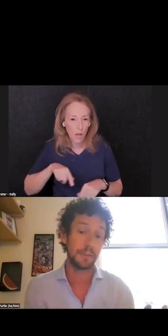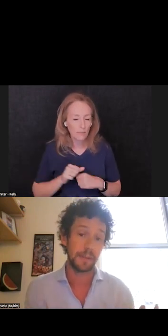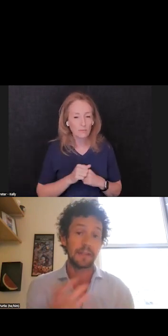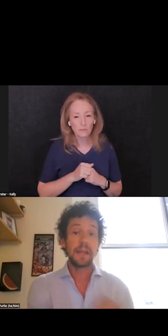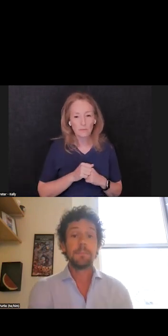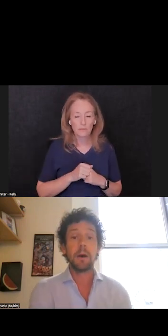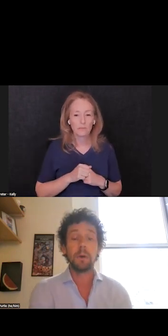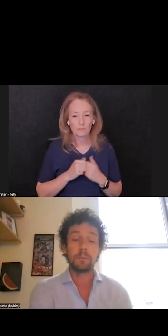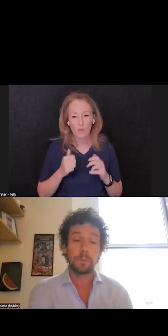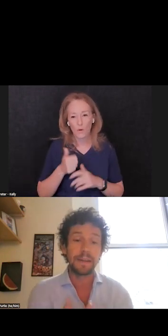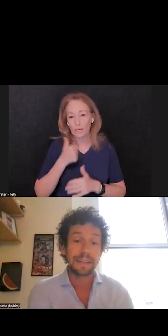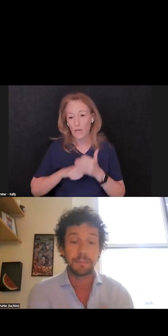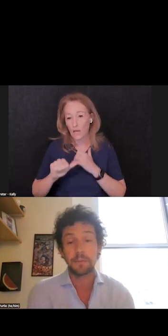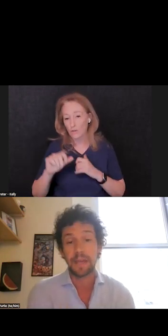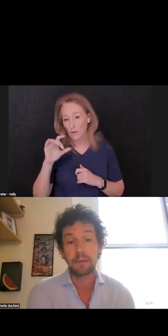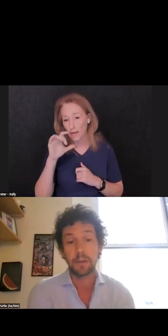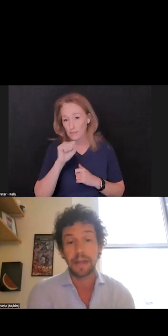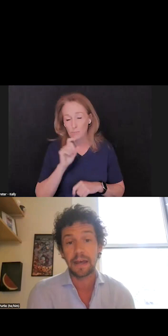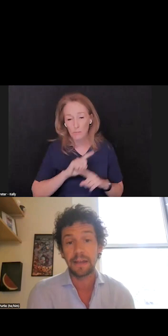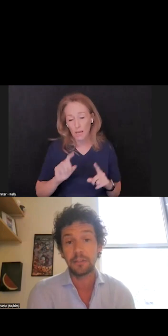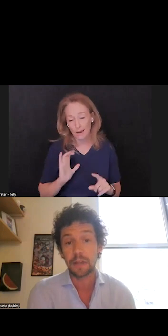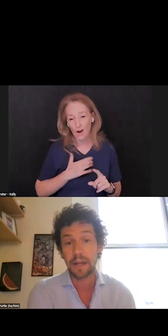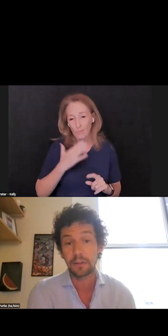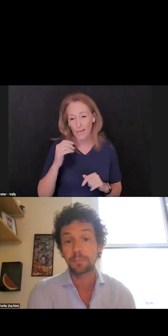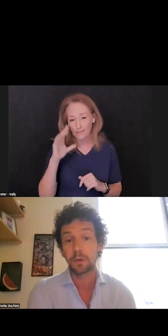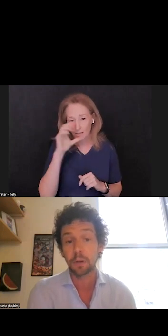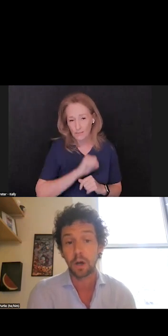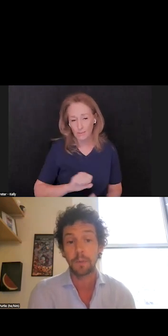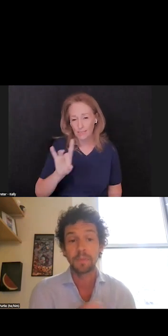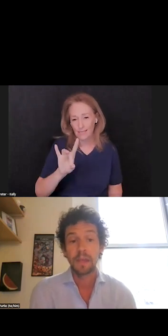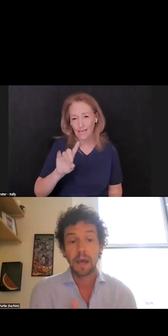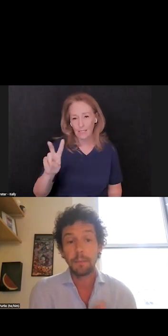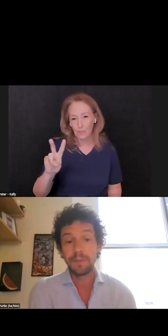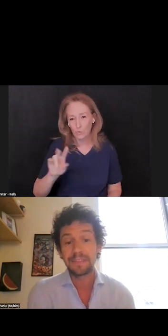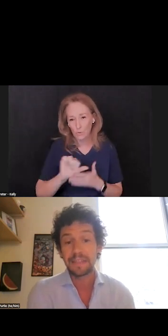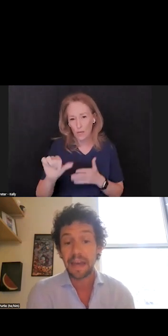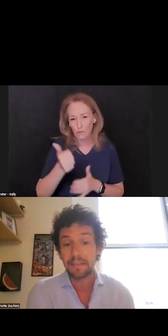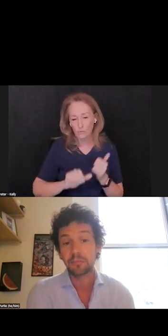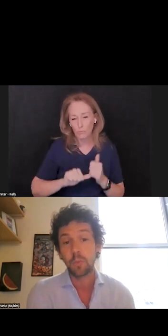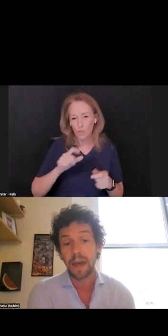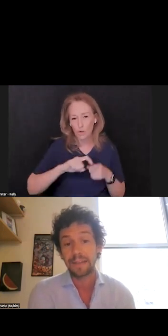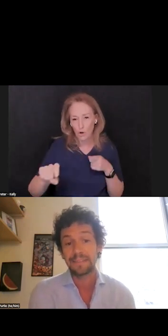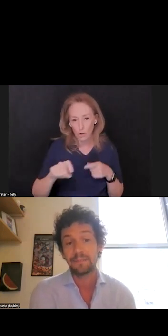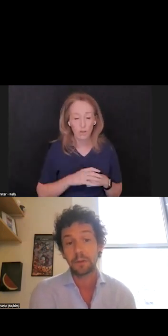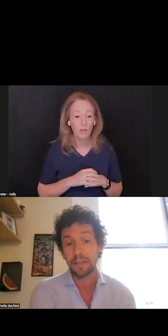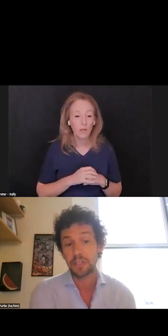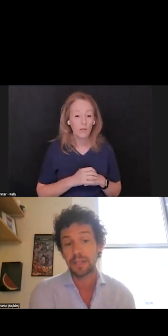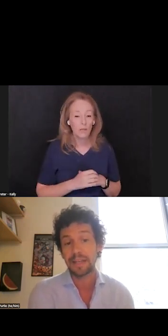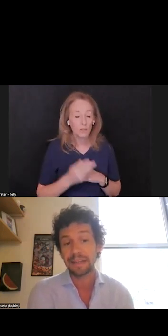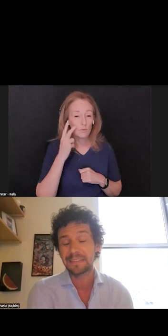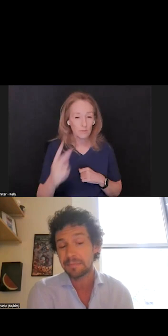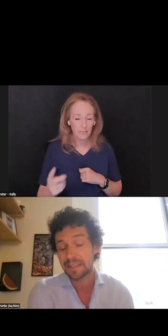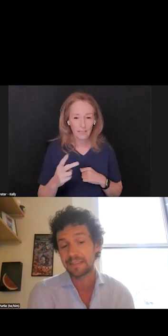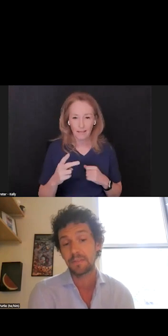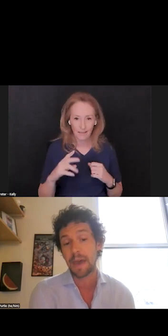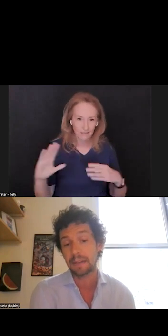underestimate. But what the best estimate that we have right now, $82 per call, We see again this wide state variation and